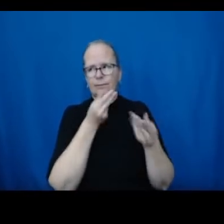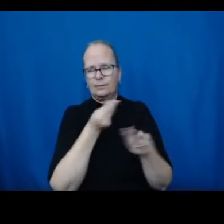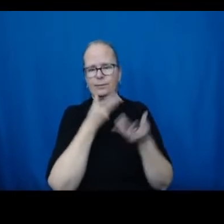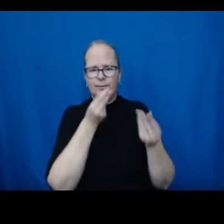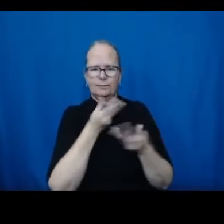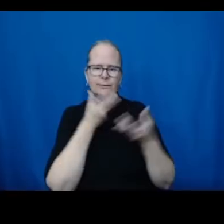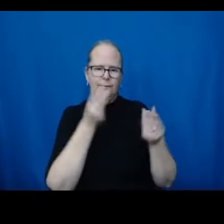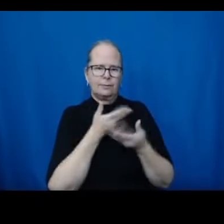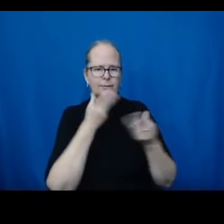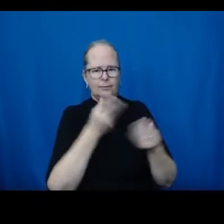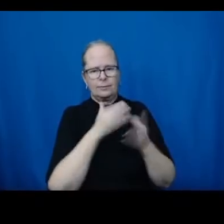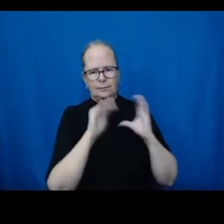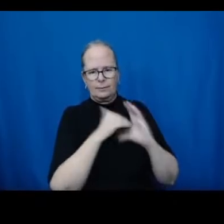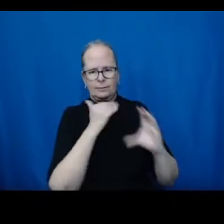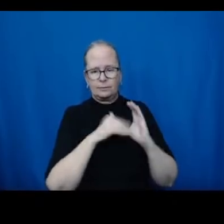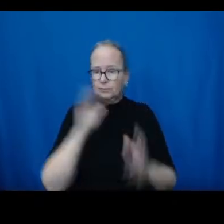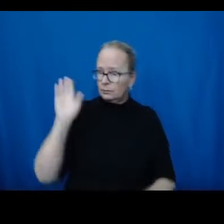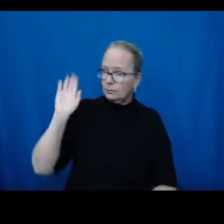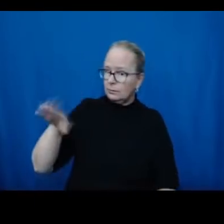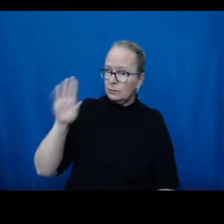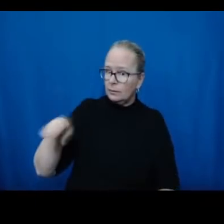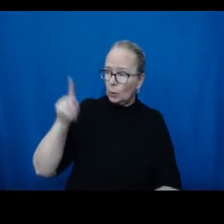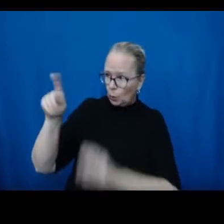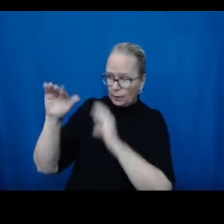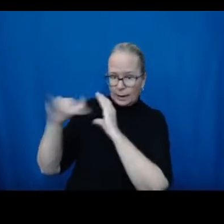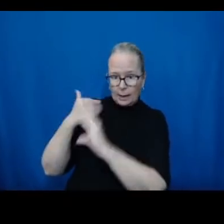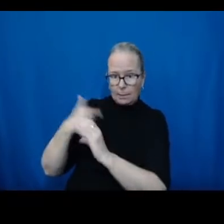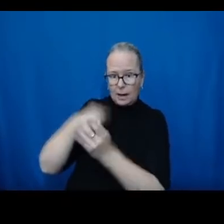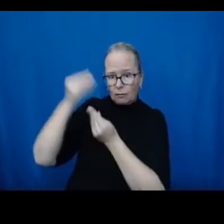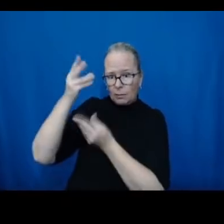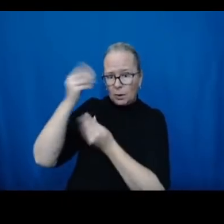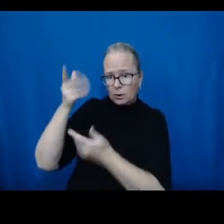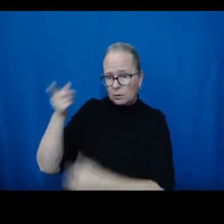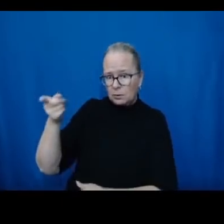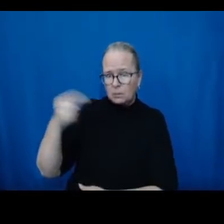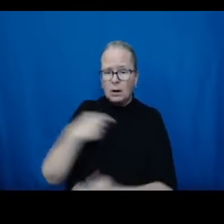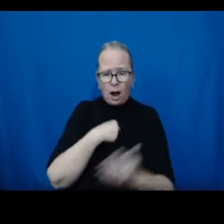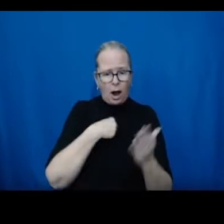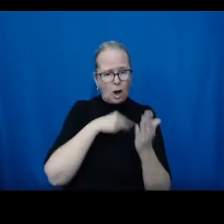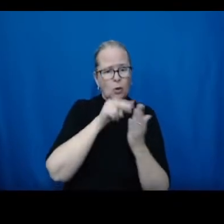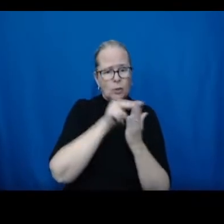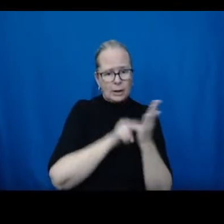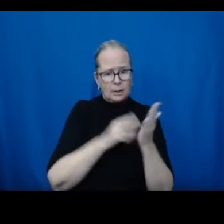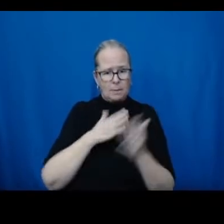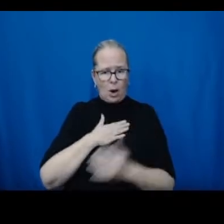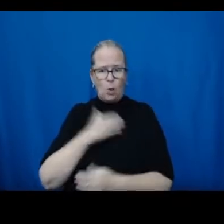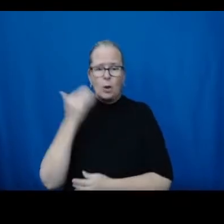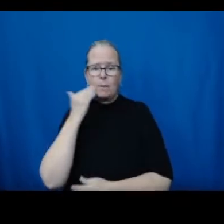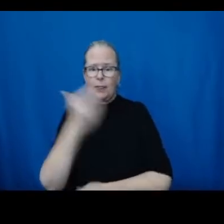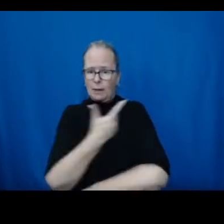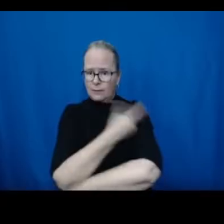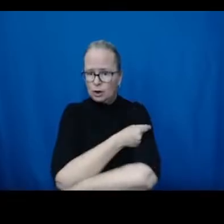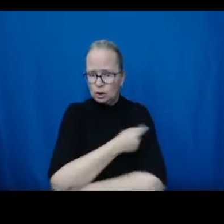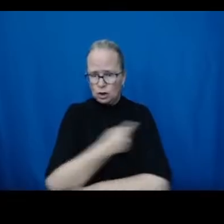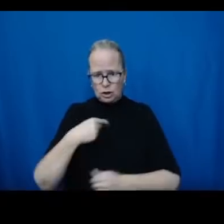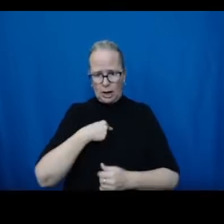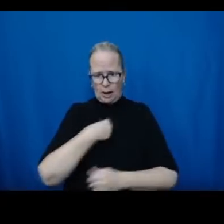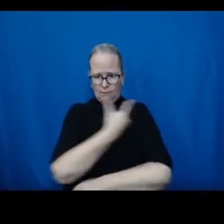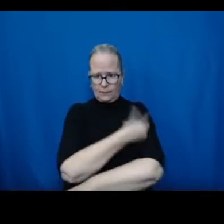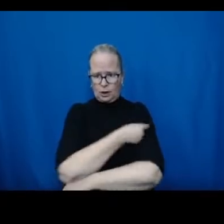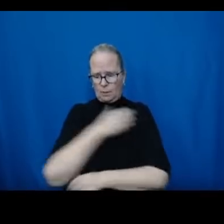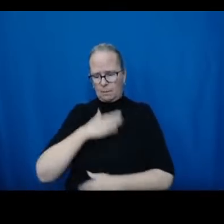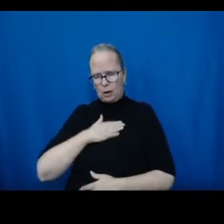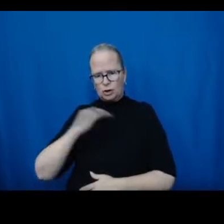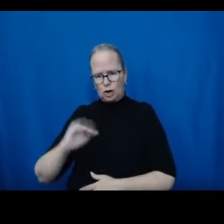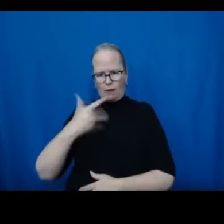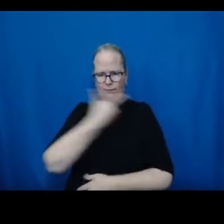sent. My grandmother got vaccinated. I got vaccinated. My child got vaccinated. Those stories are out there, and I find them